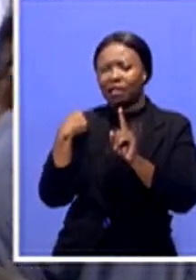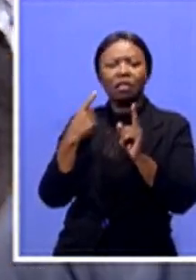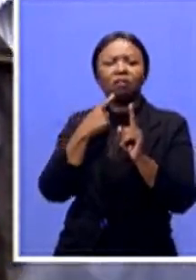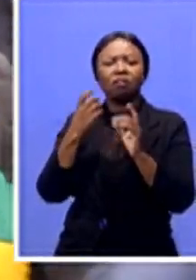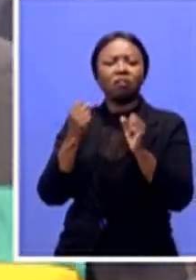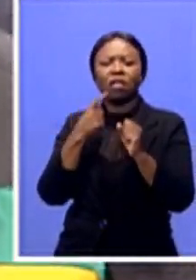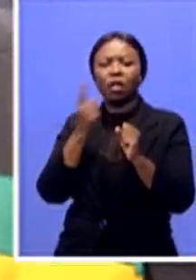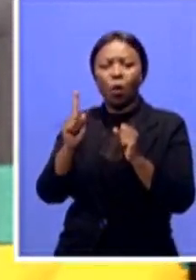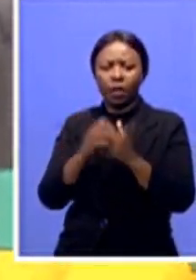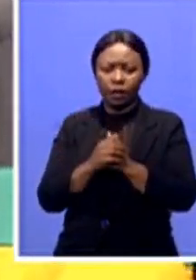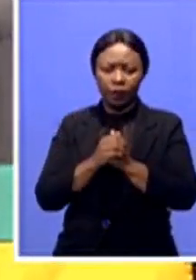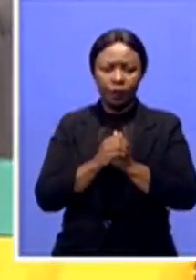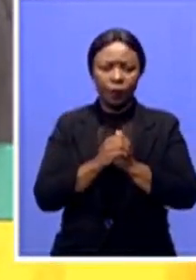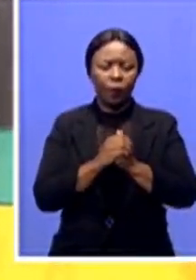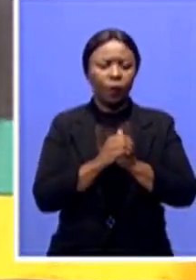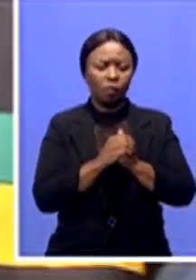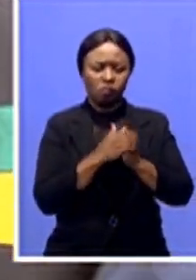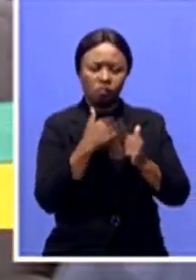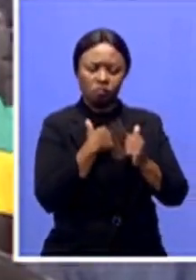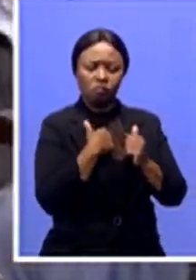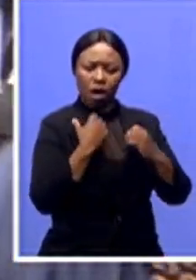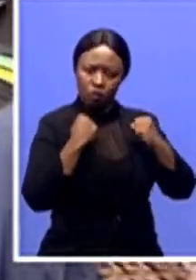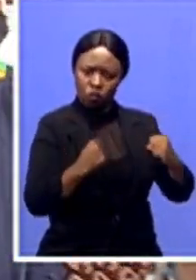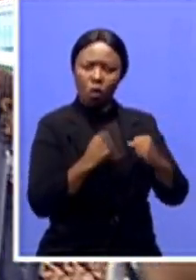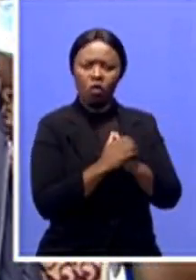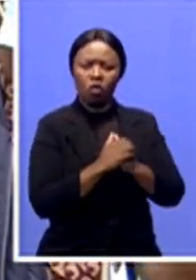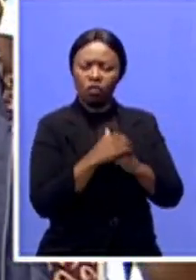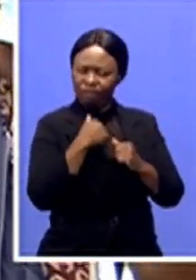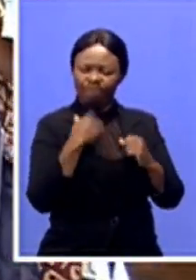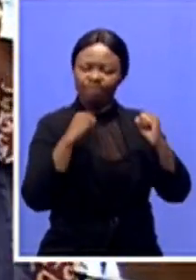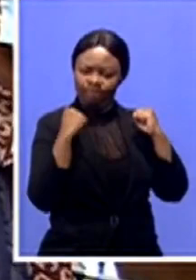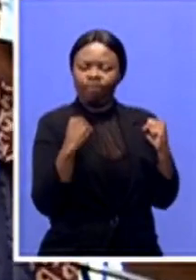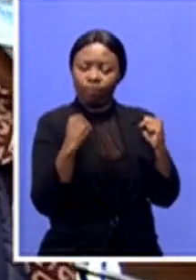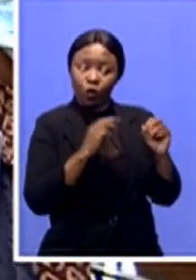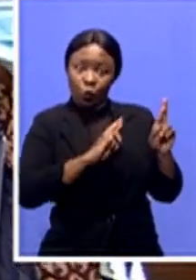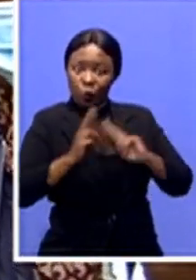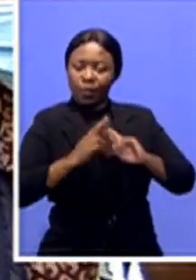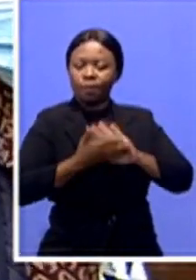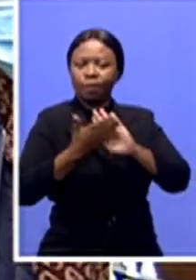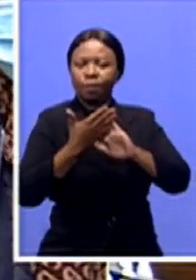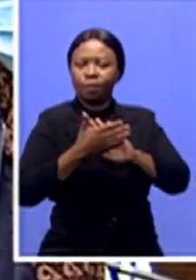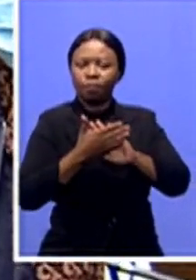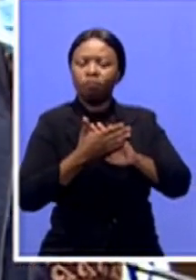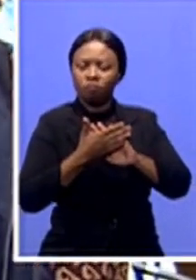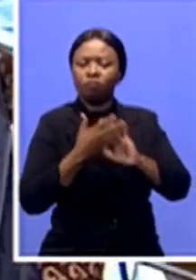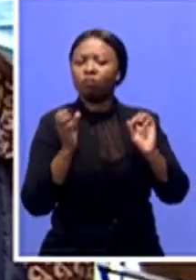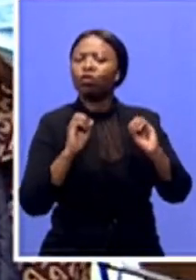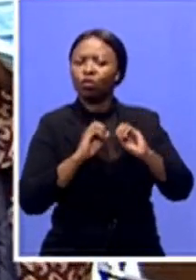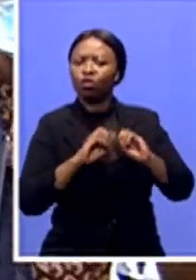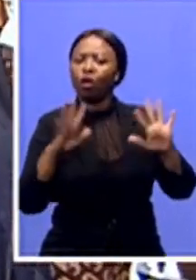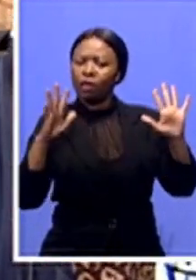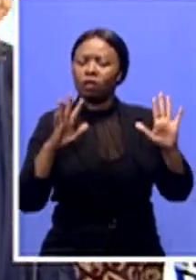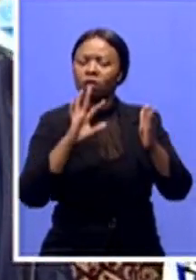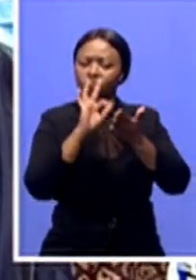I'm strong, very strong, rearing to go, to get stuck into electioneering and campaigning.